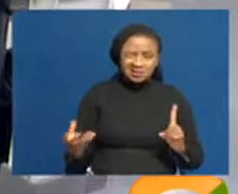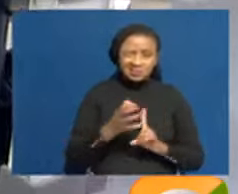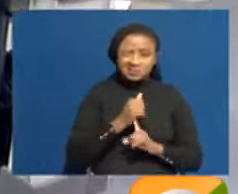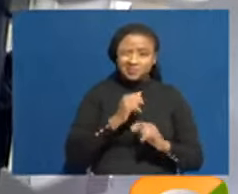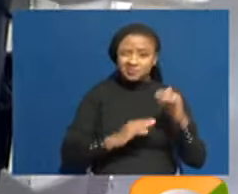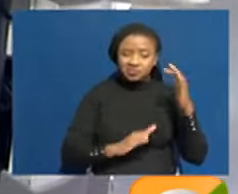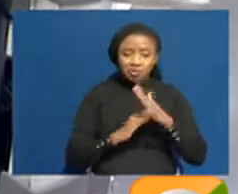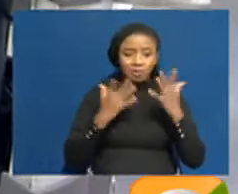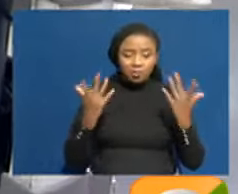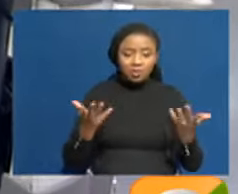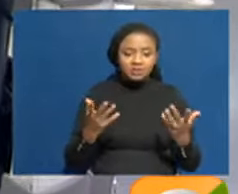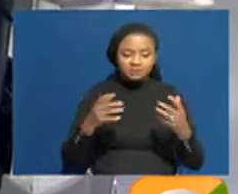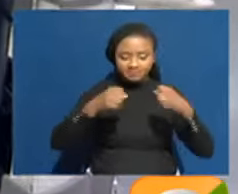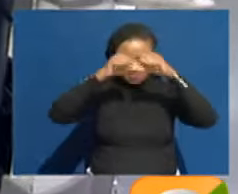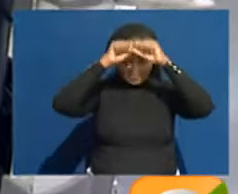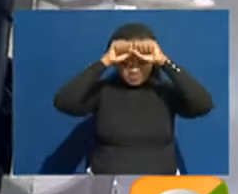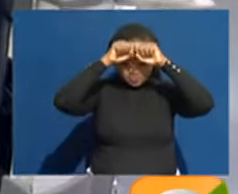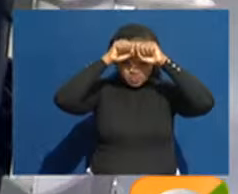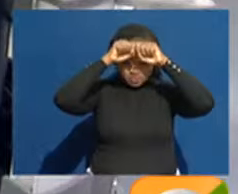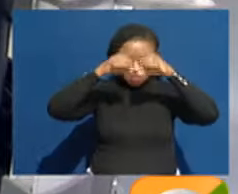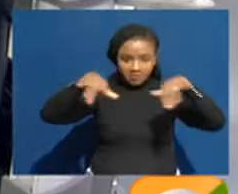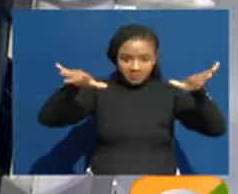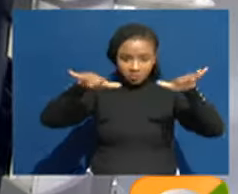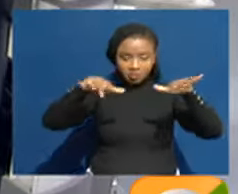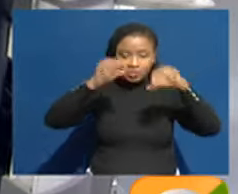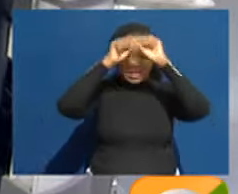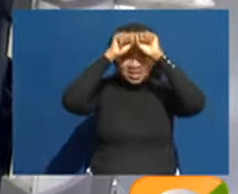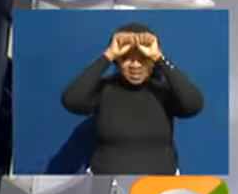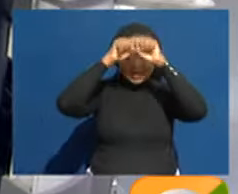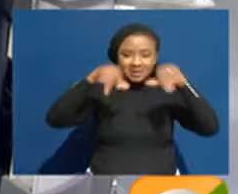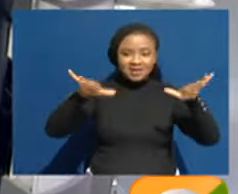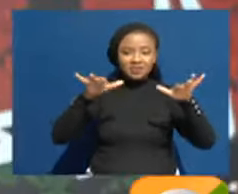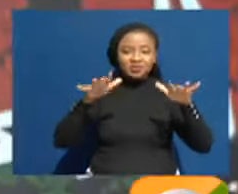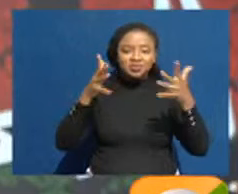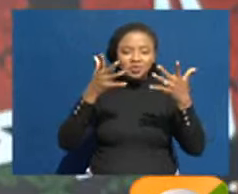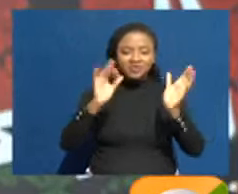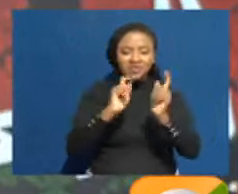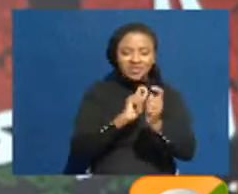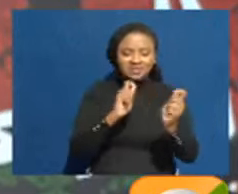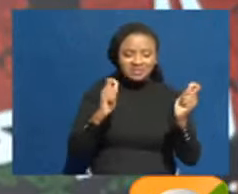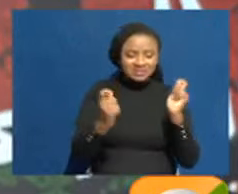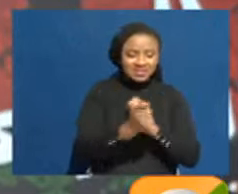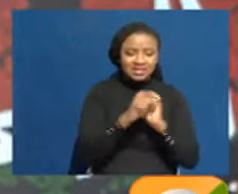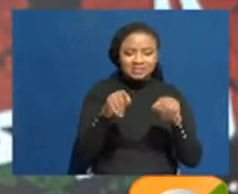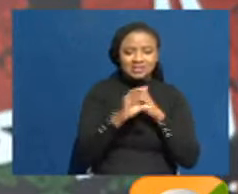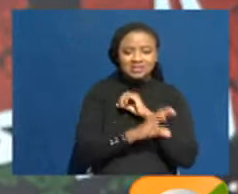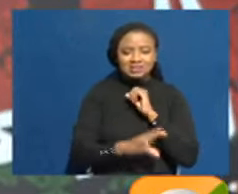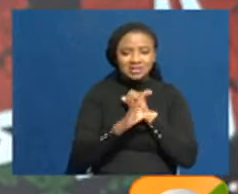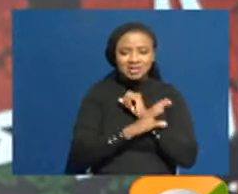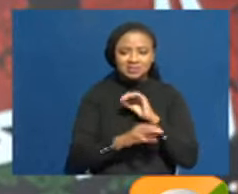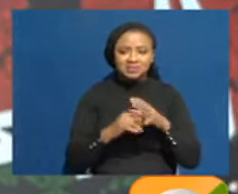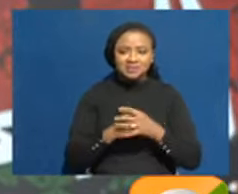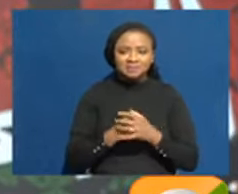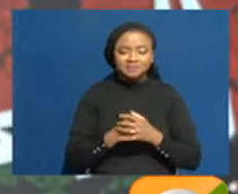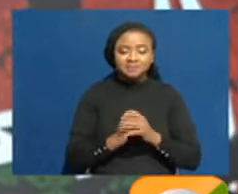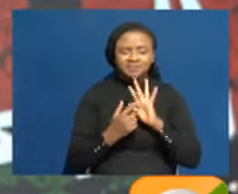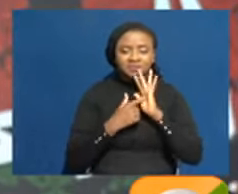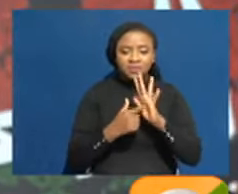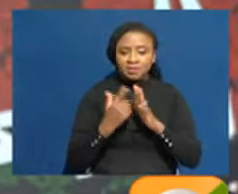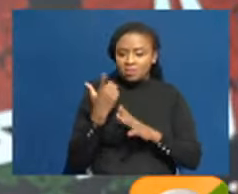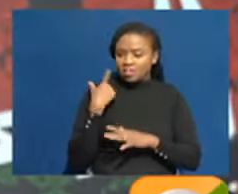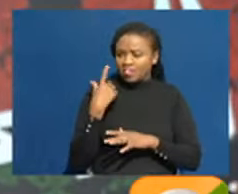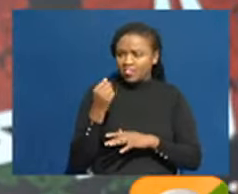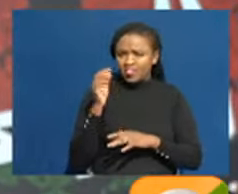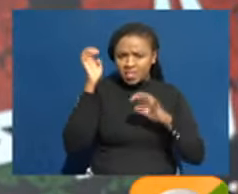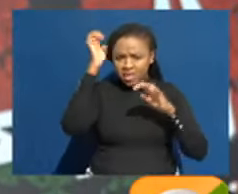be? Devolution. Devolution has really revolutionized the country. It's really, as those who are in Eldoret a few days